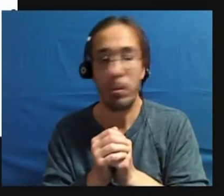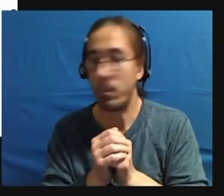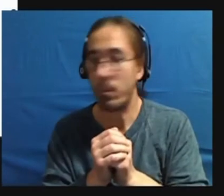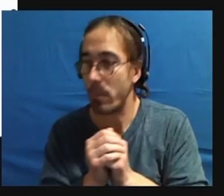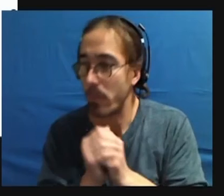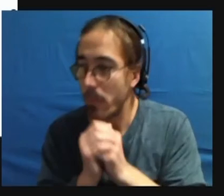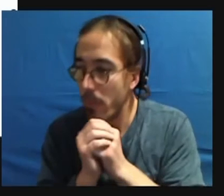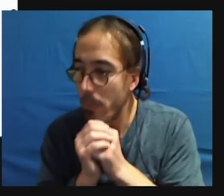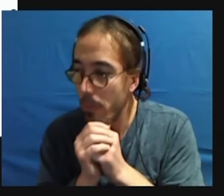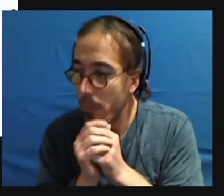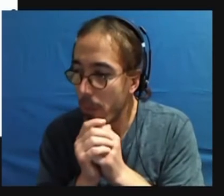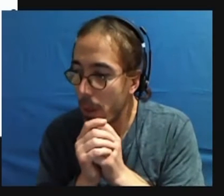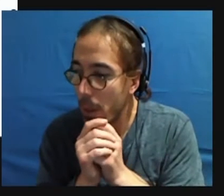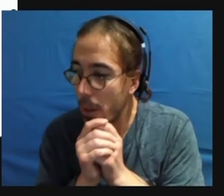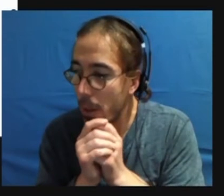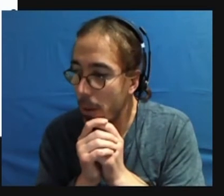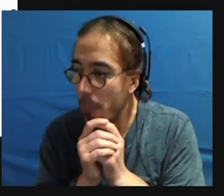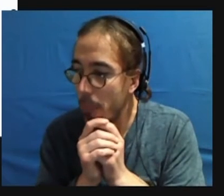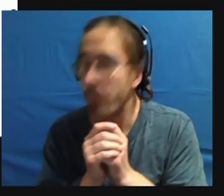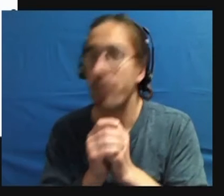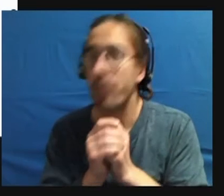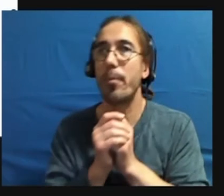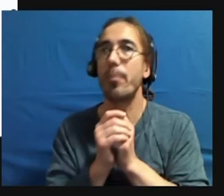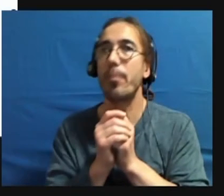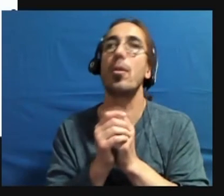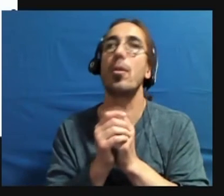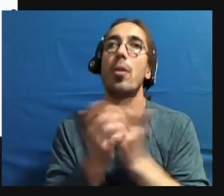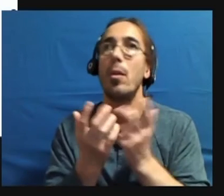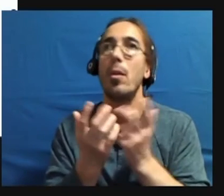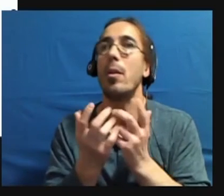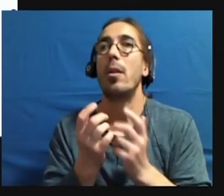why you may be actively trying to stop your child stimming.